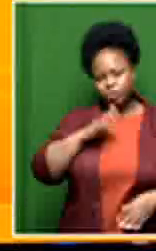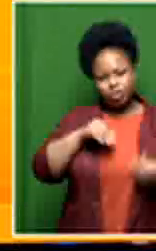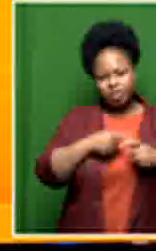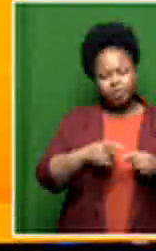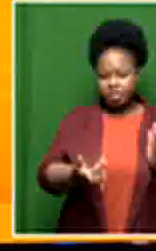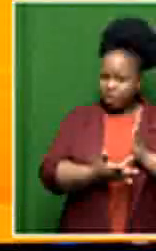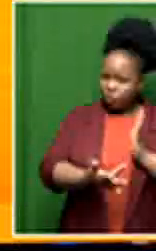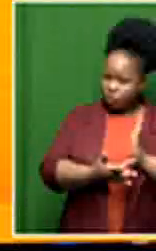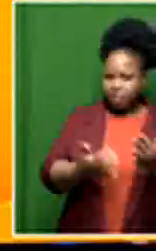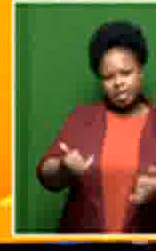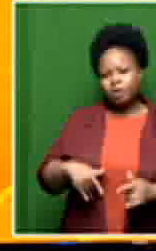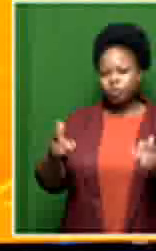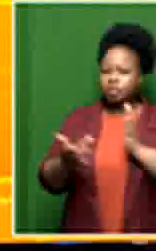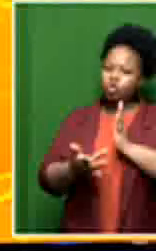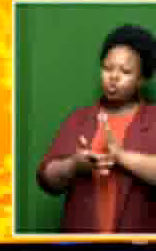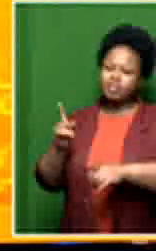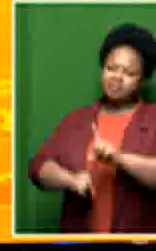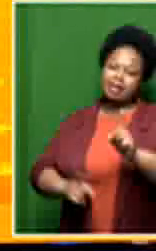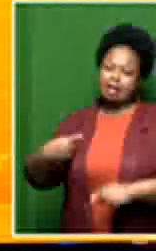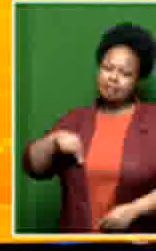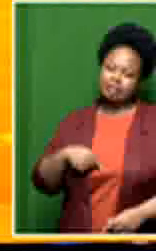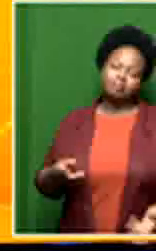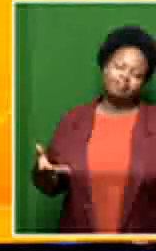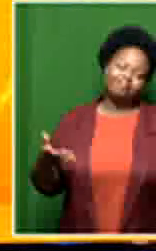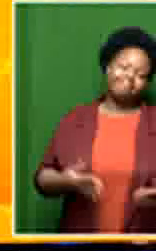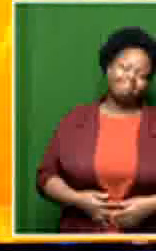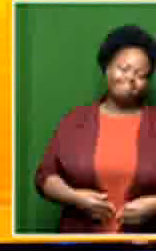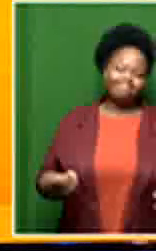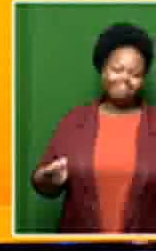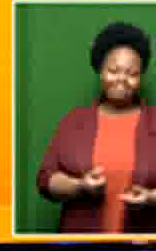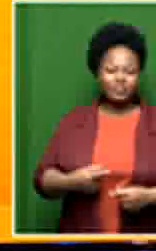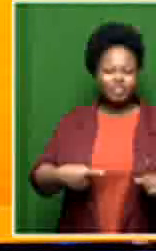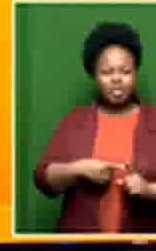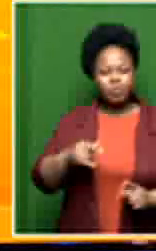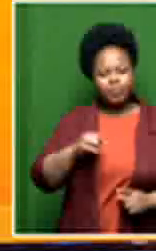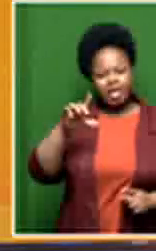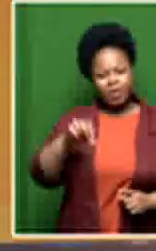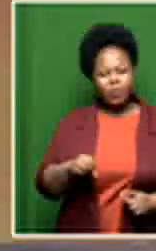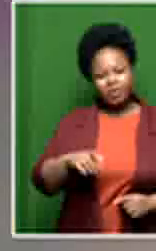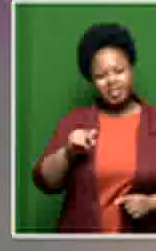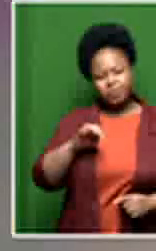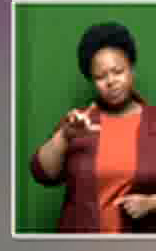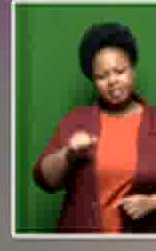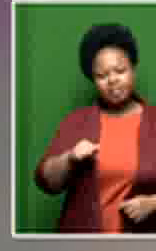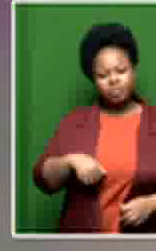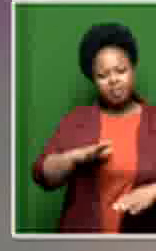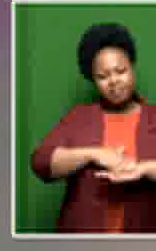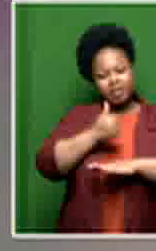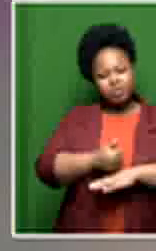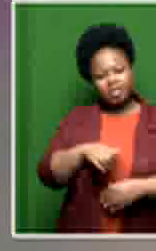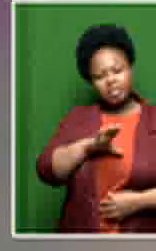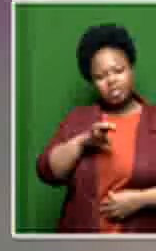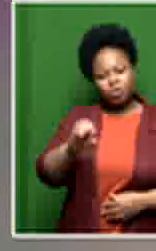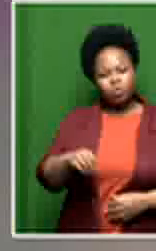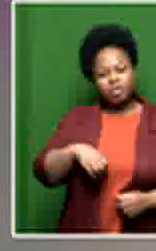talking about technology, and now technology is failing us. But that was Hlumelo Nyaluza. He's the founder and CEO